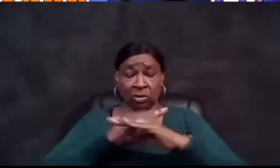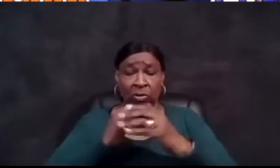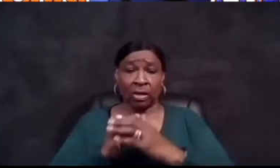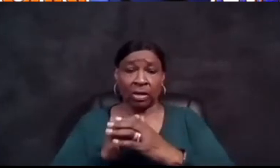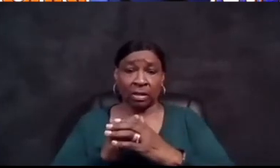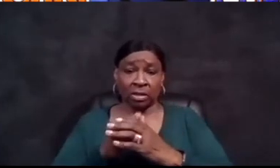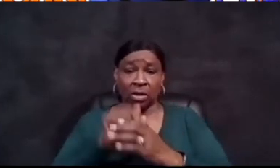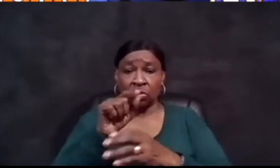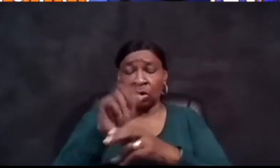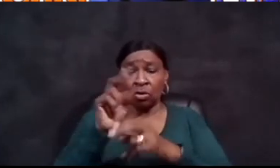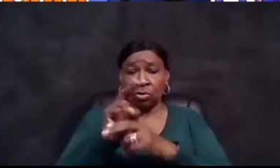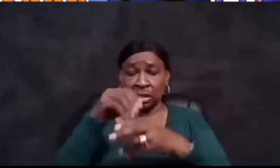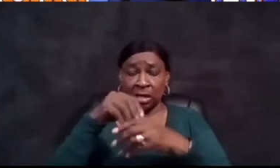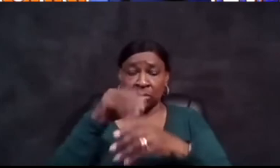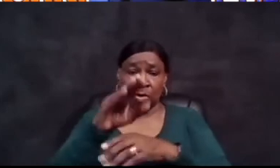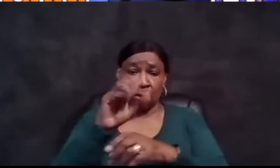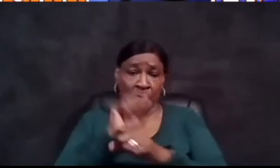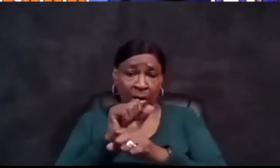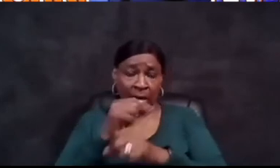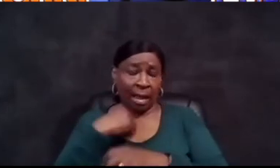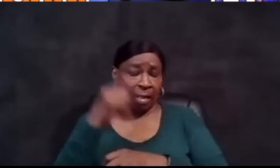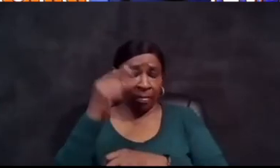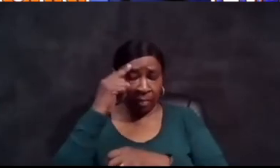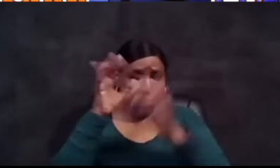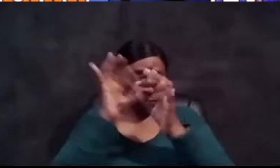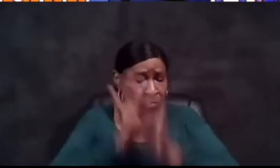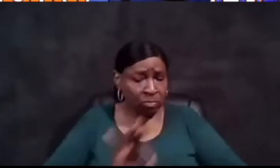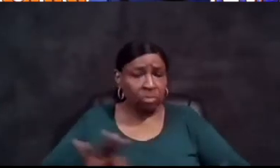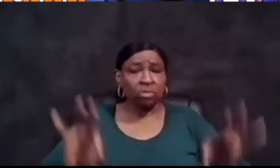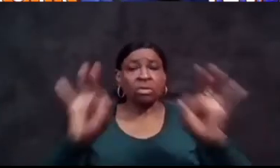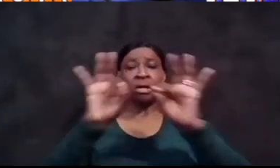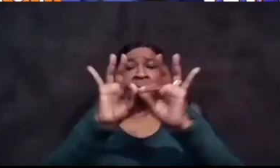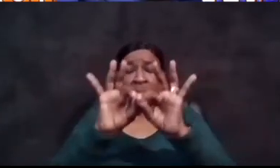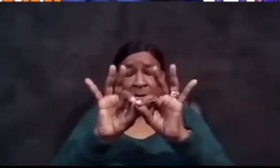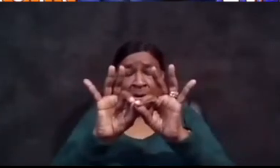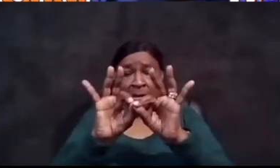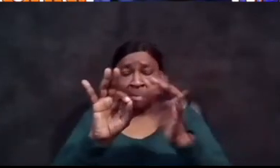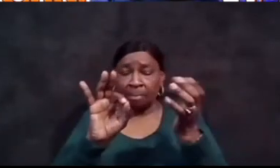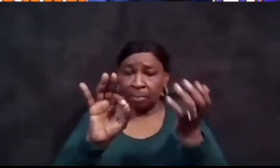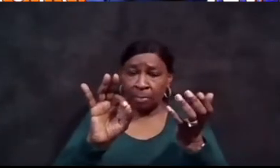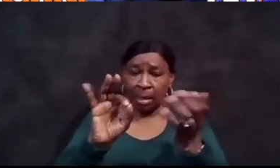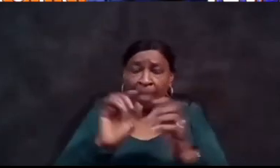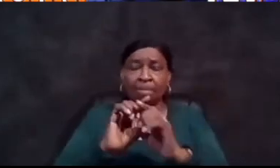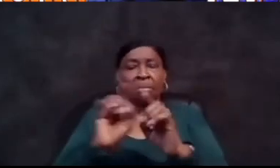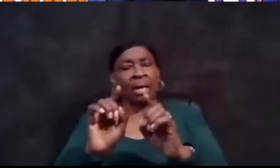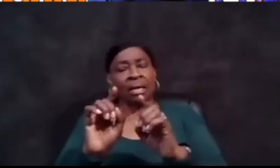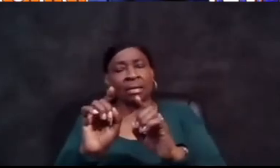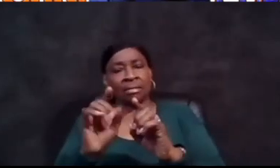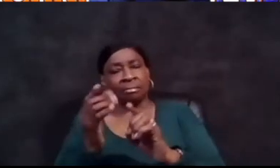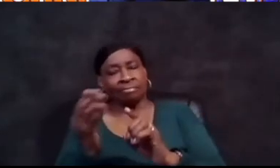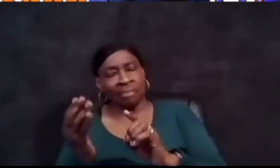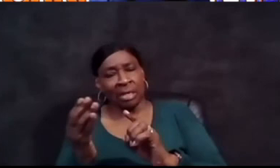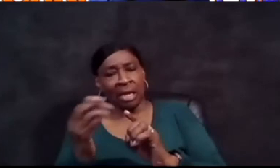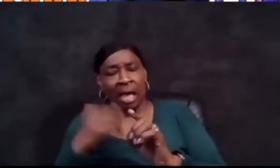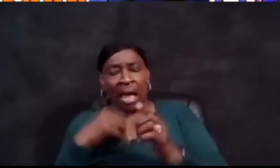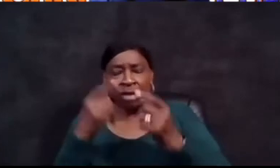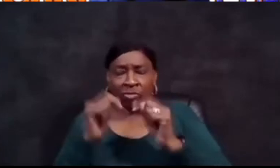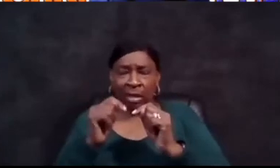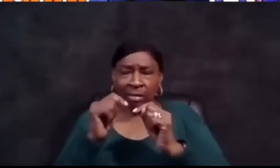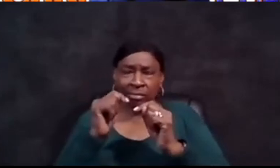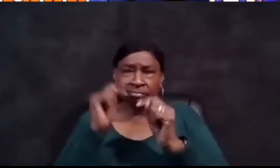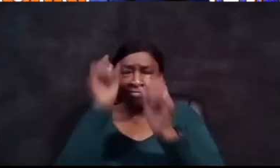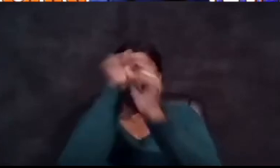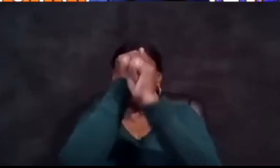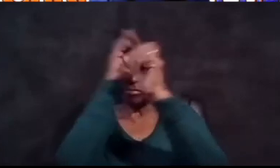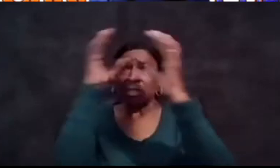you're using in your work that I think is super important on the one hand, but then it also, as I try to reimagine how to do